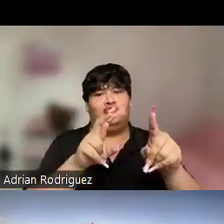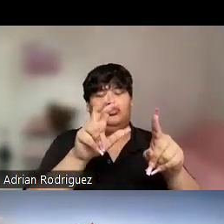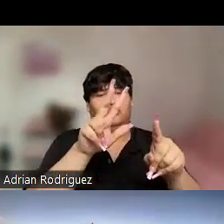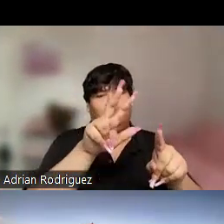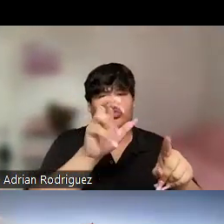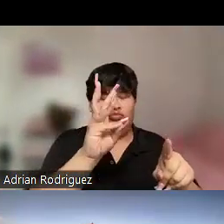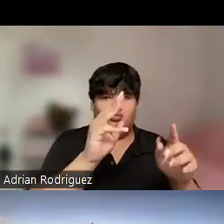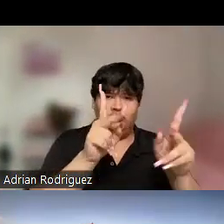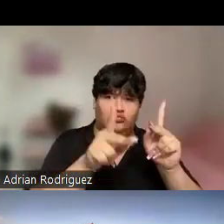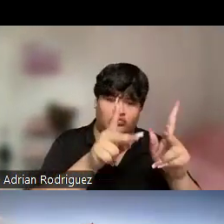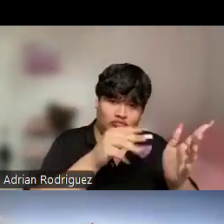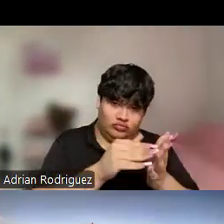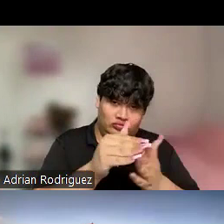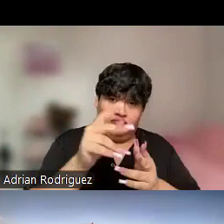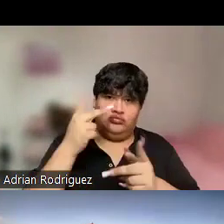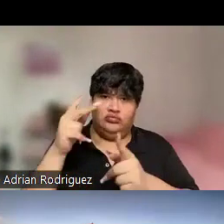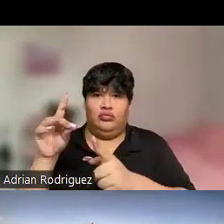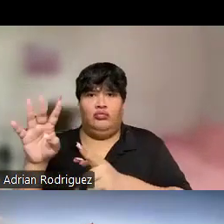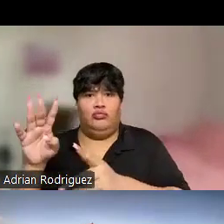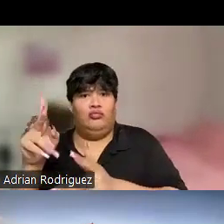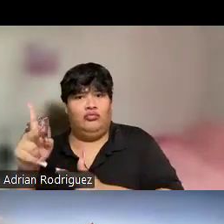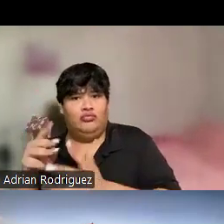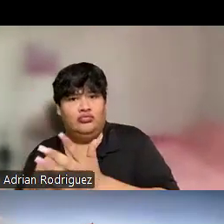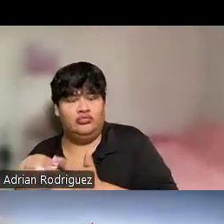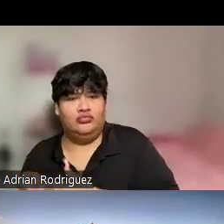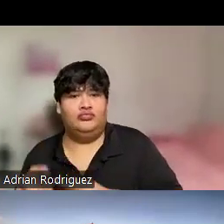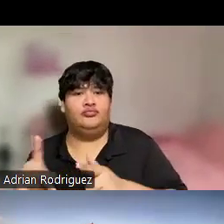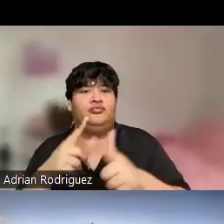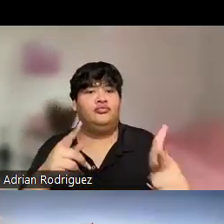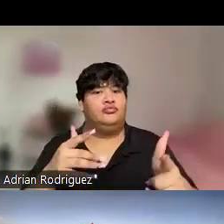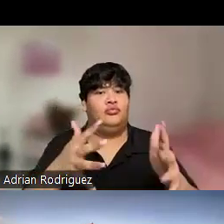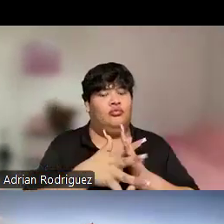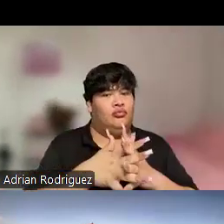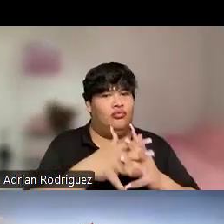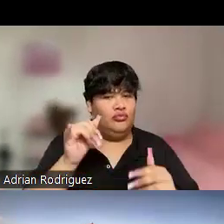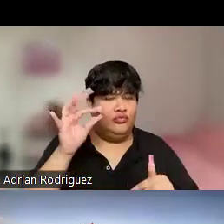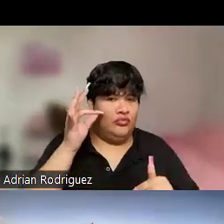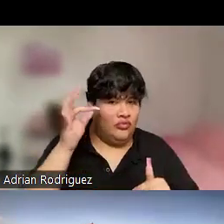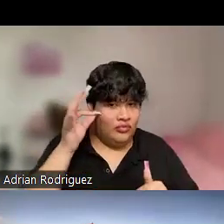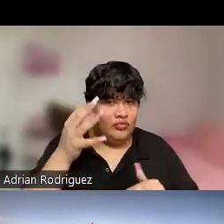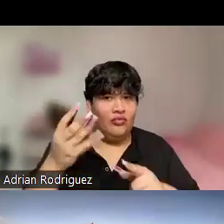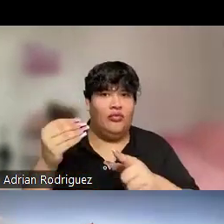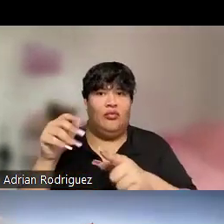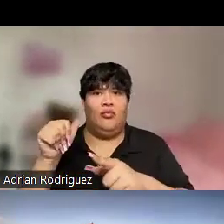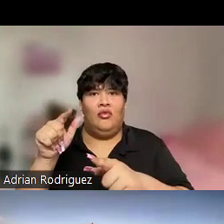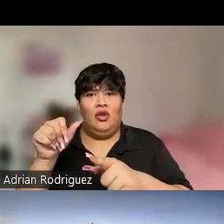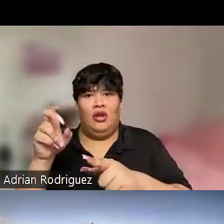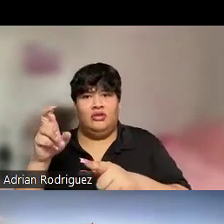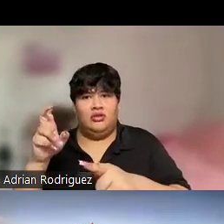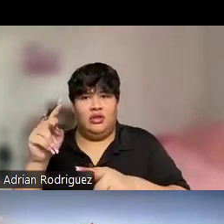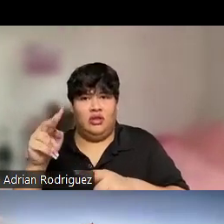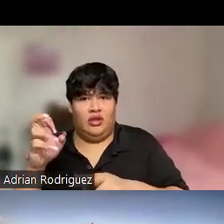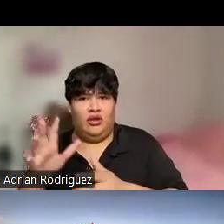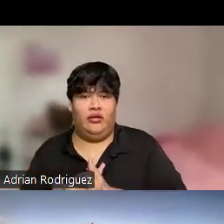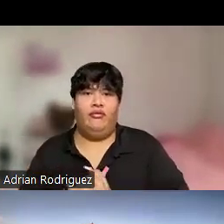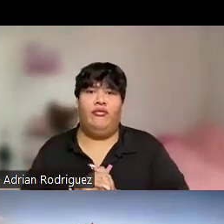American Indian and Alaska Native population increasing by 90% by 2050. And then